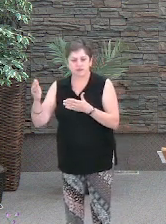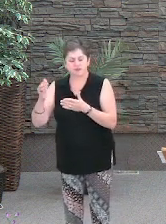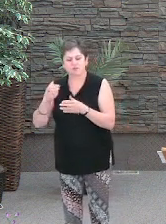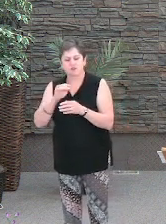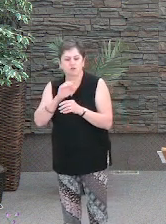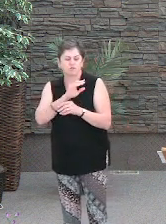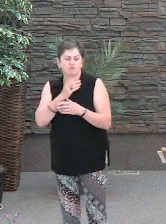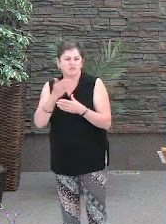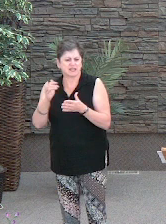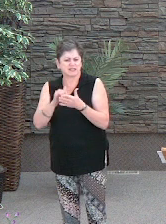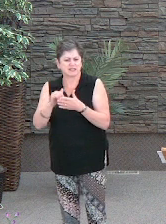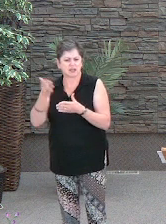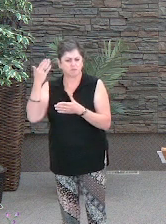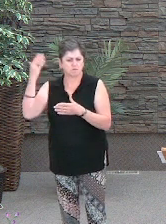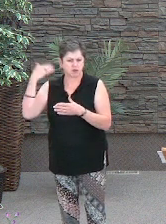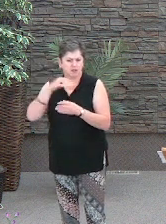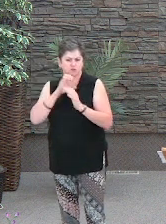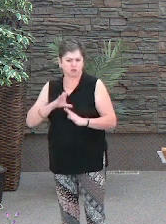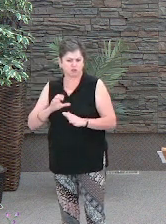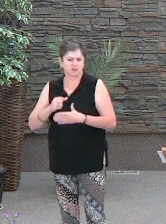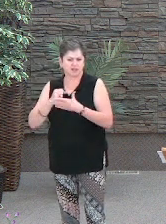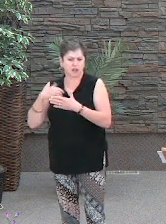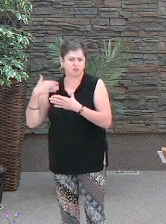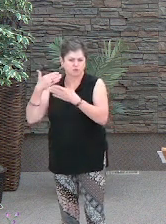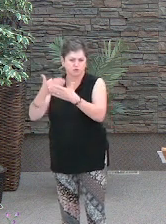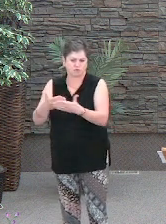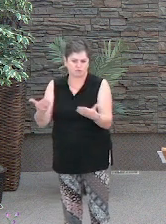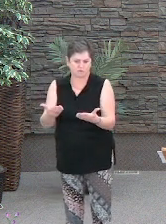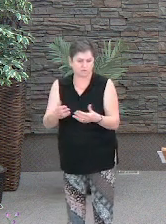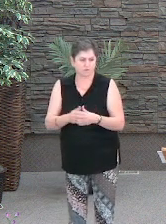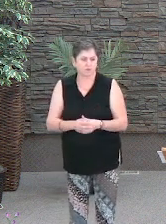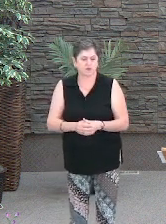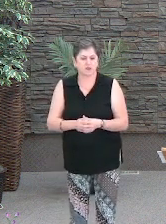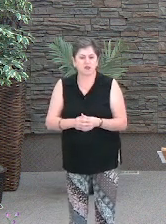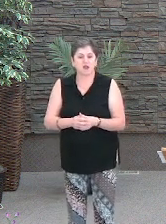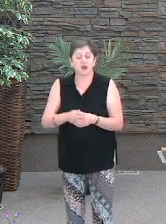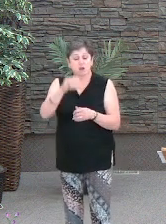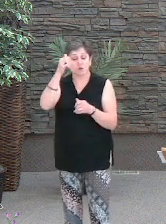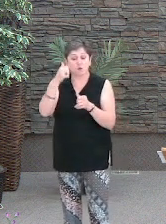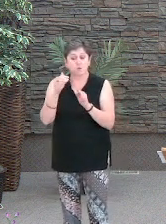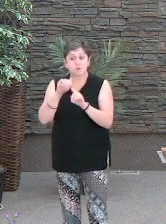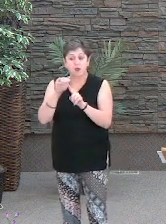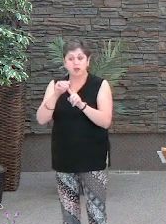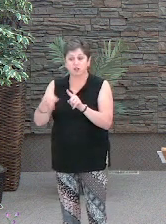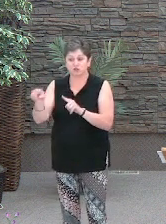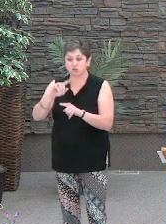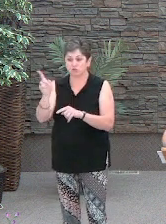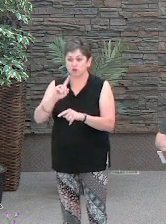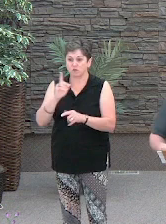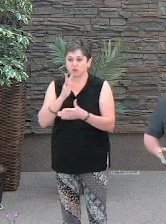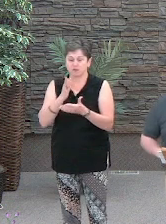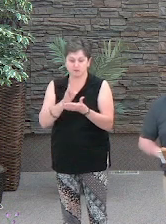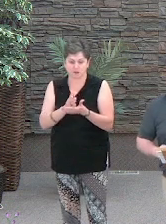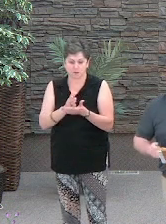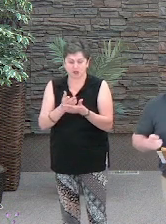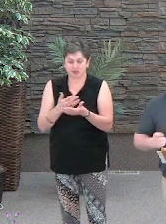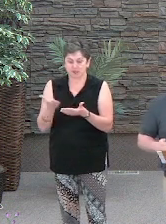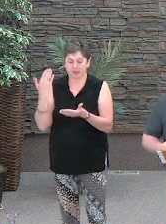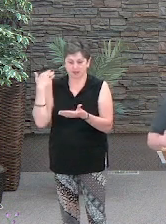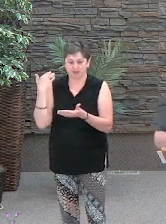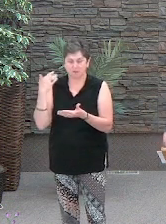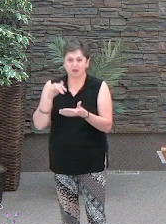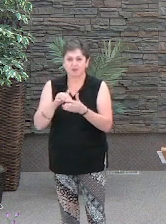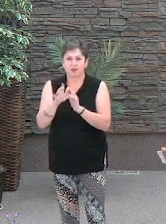ages that helped get us here. And so I want to just remind you as we get started where we left off last time,